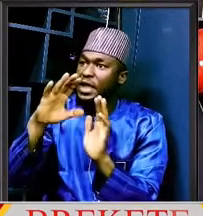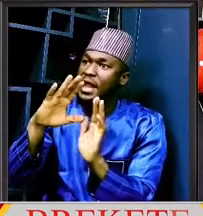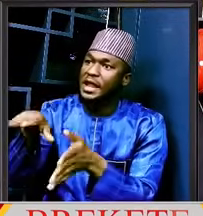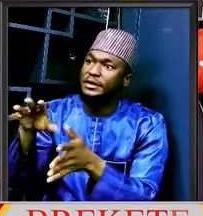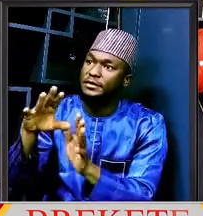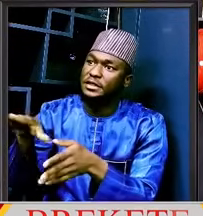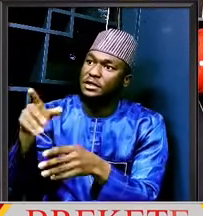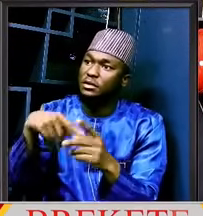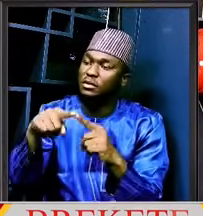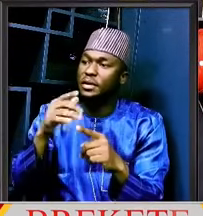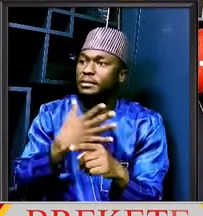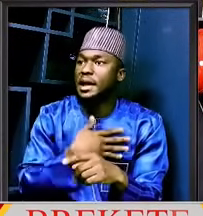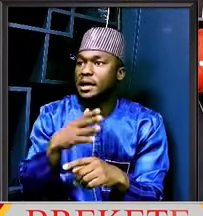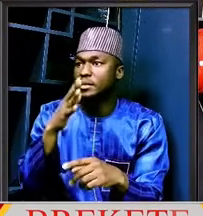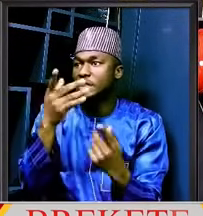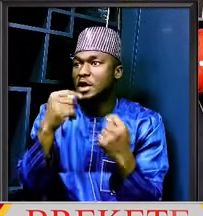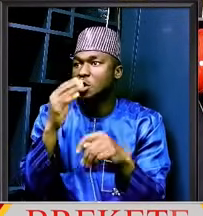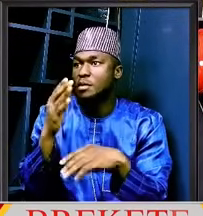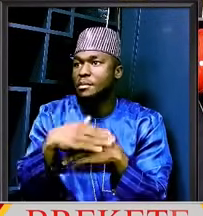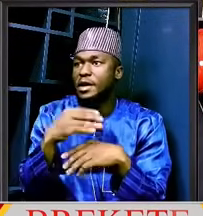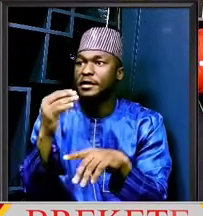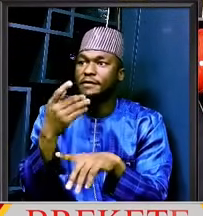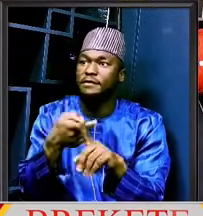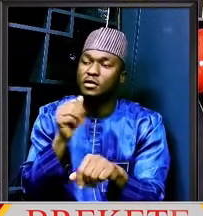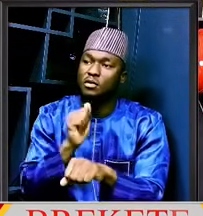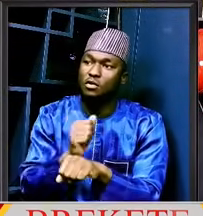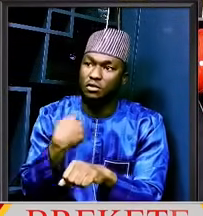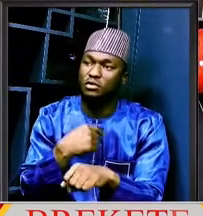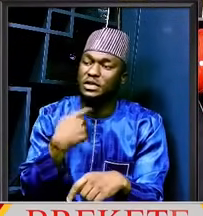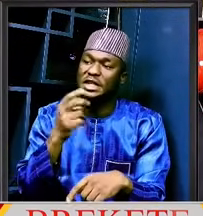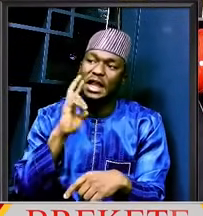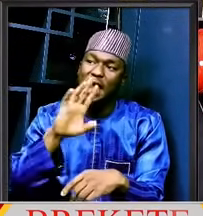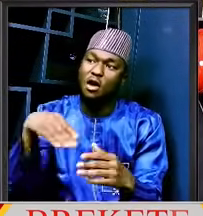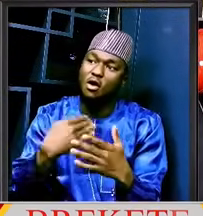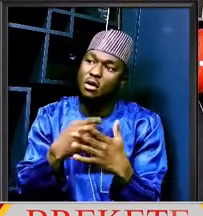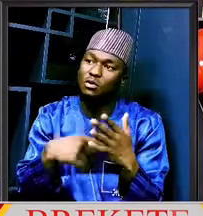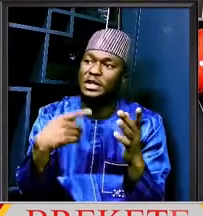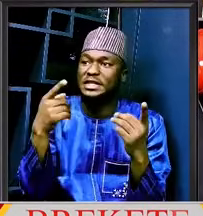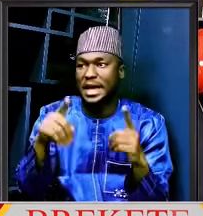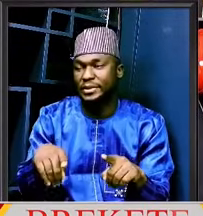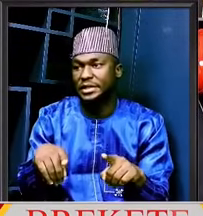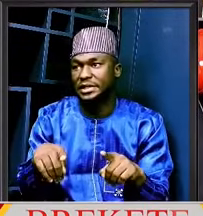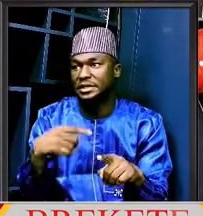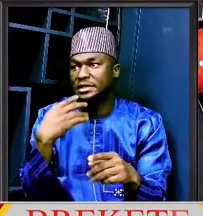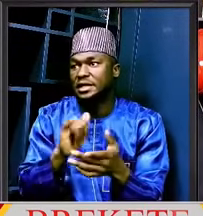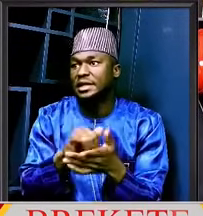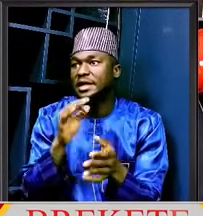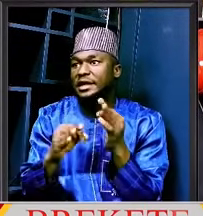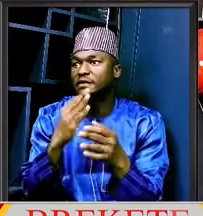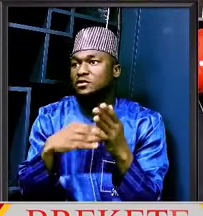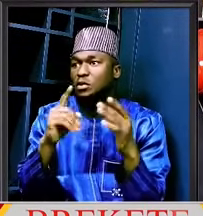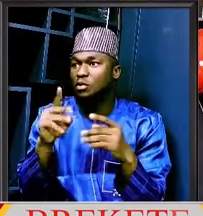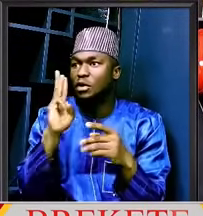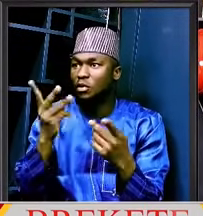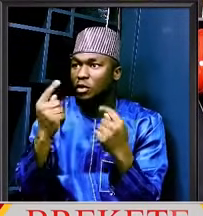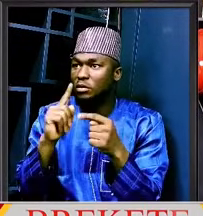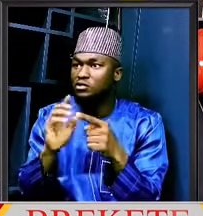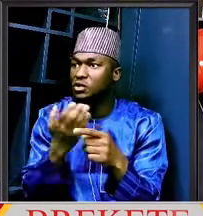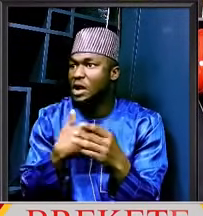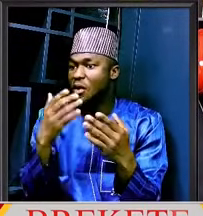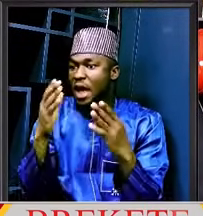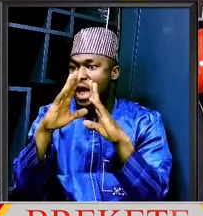left. When my mother came back from work that evening, we narrated what happened to her. She said, if somebody can come to her house with a